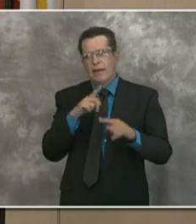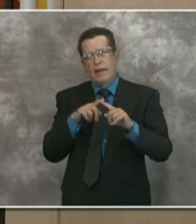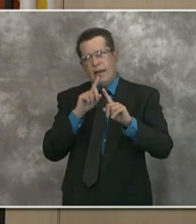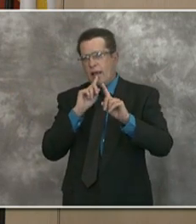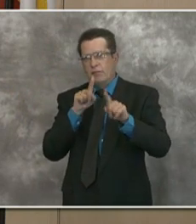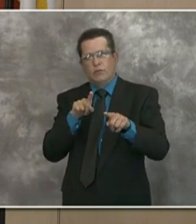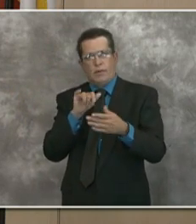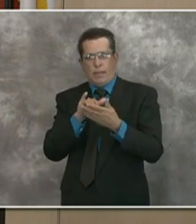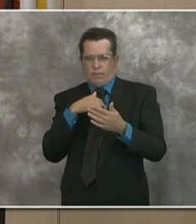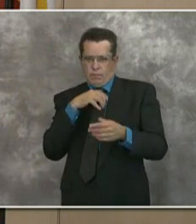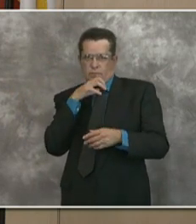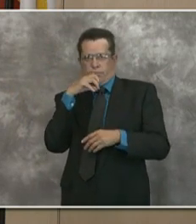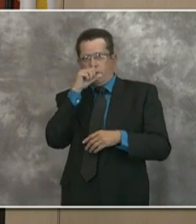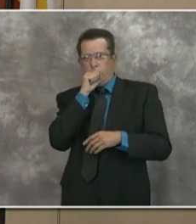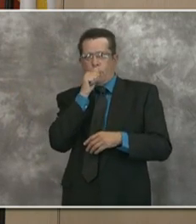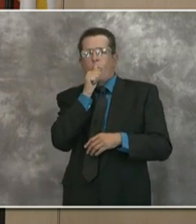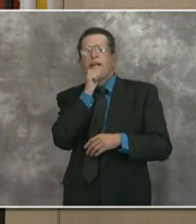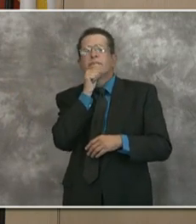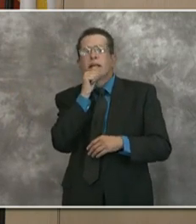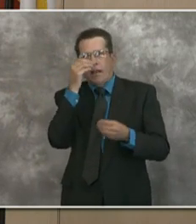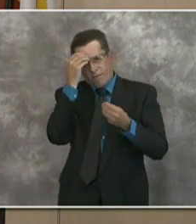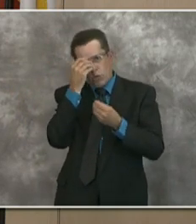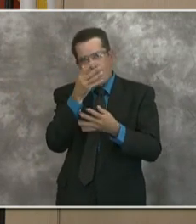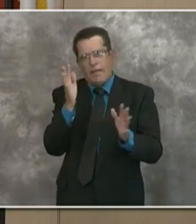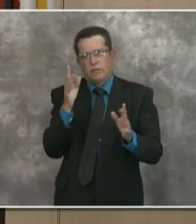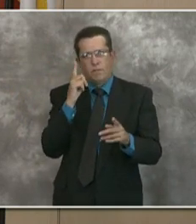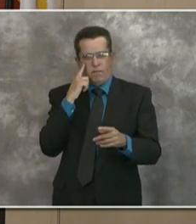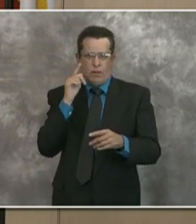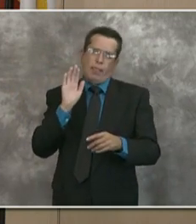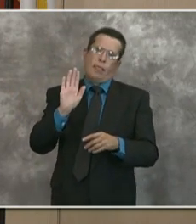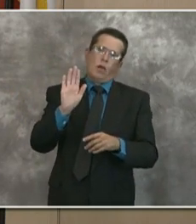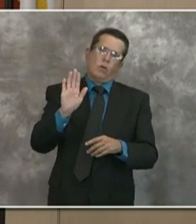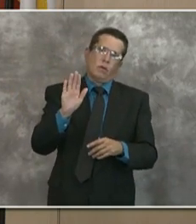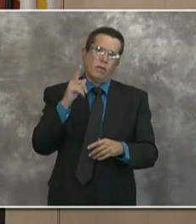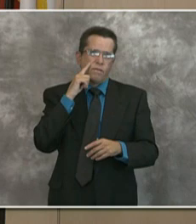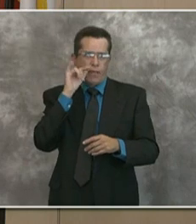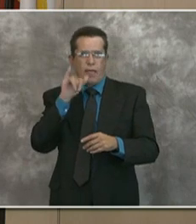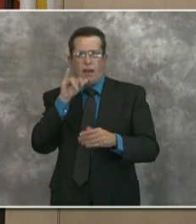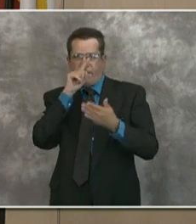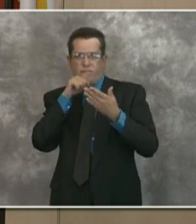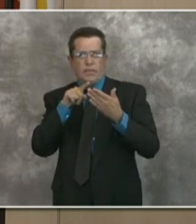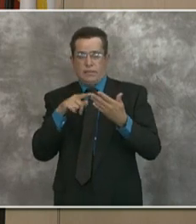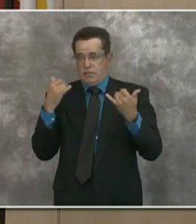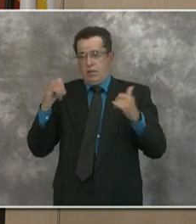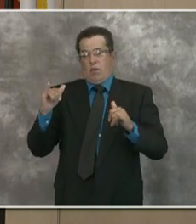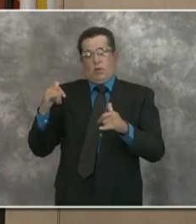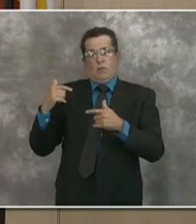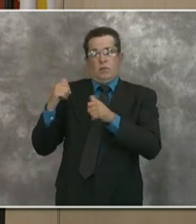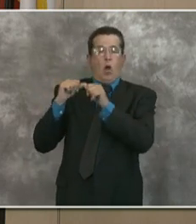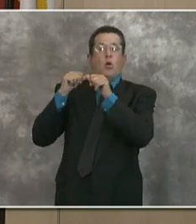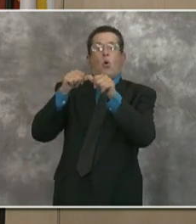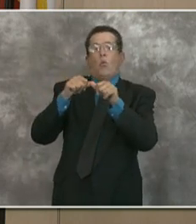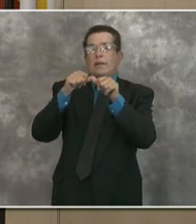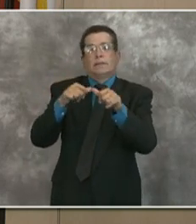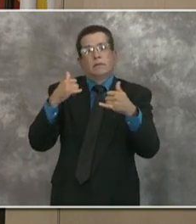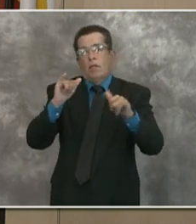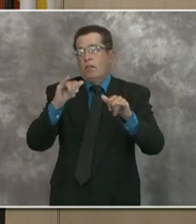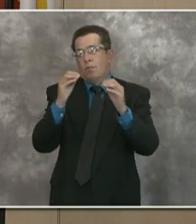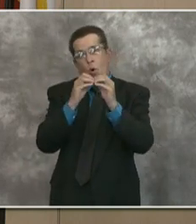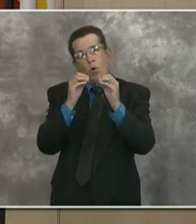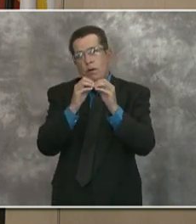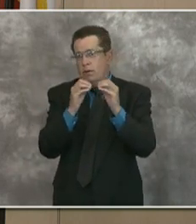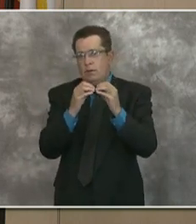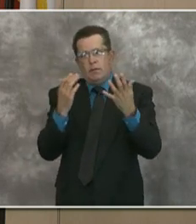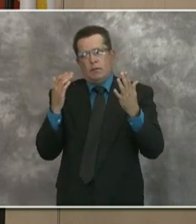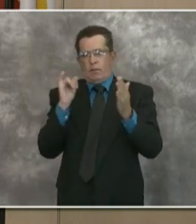that will be giving information, specific information about the investigation. It is still ongoing. So that is